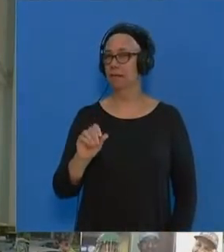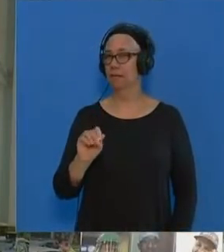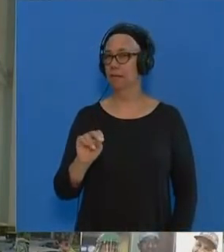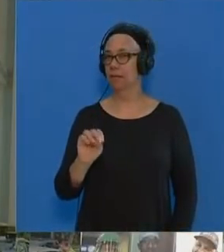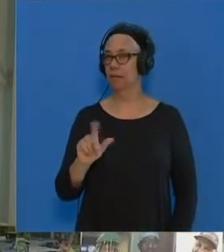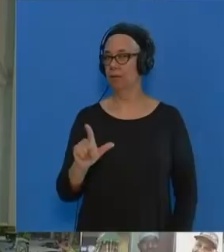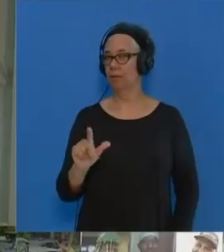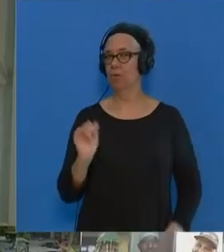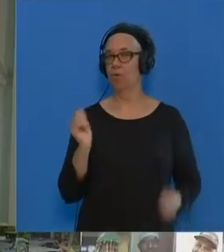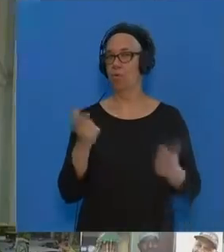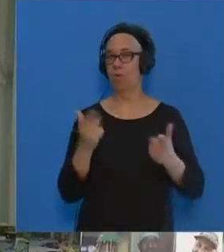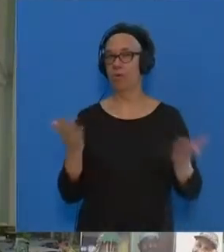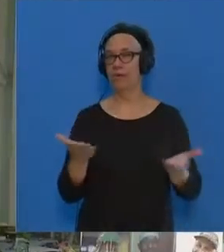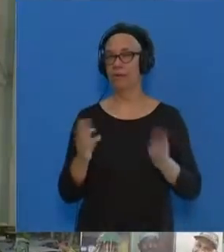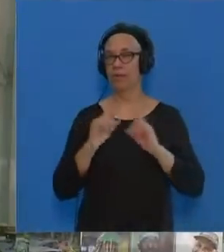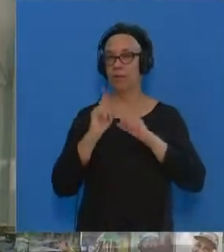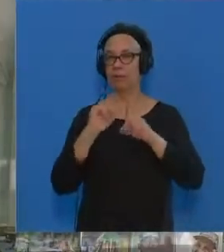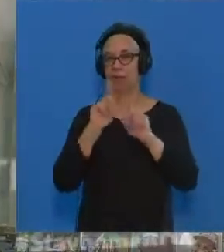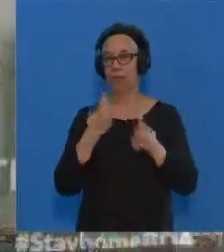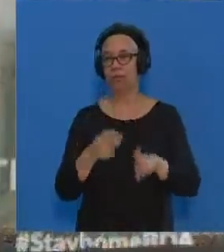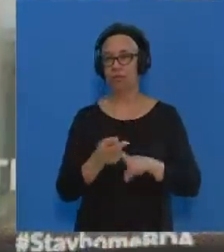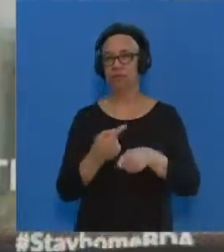any questions from the media.